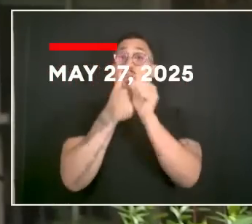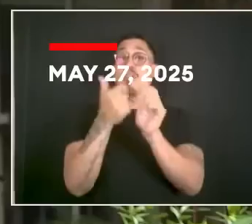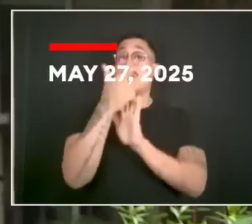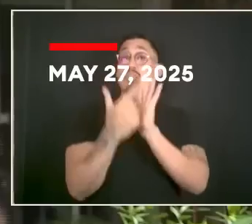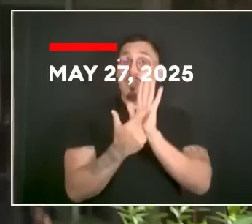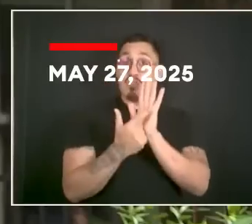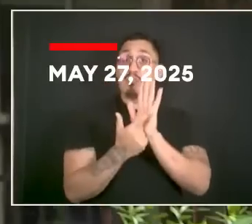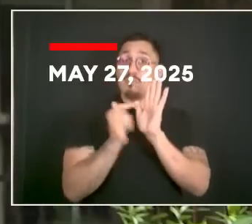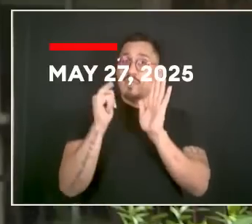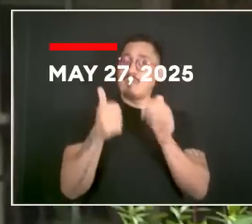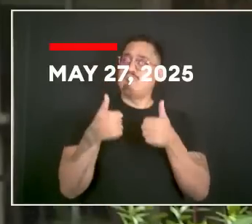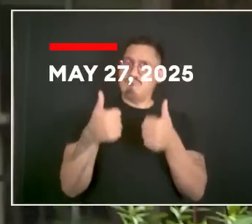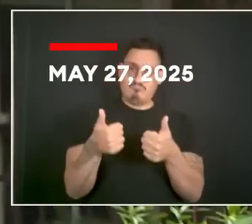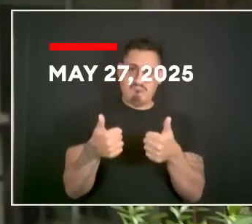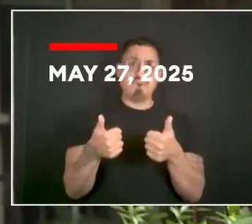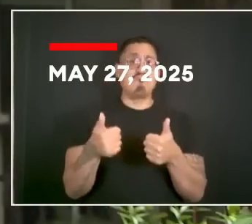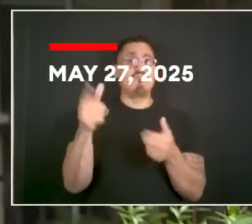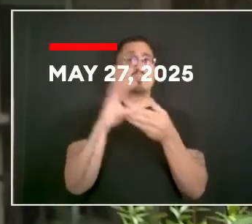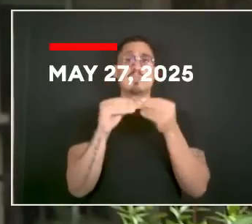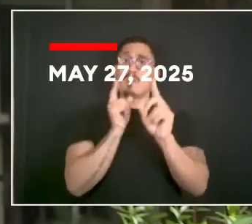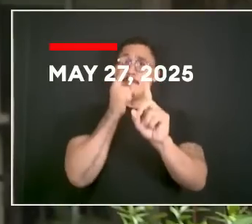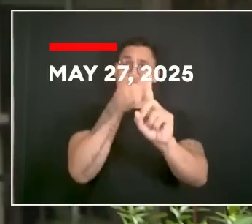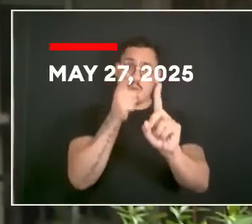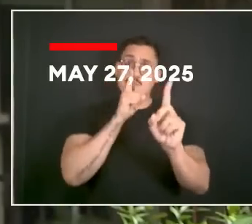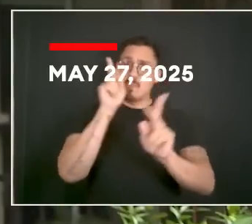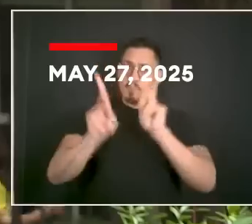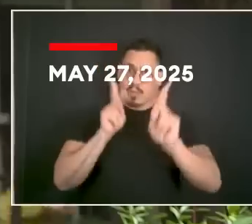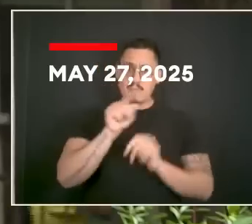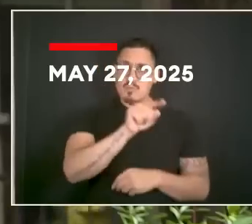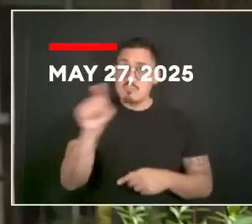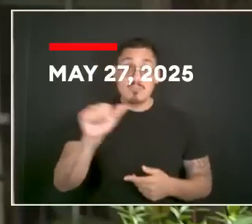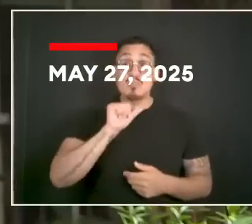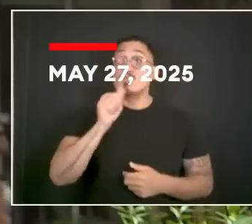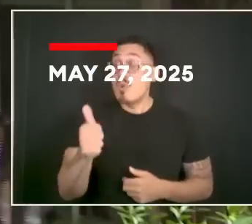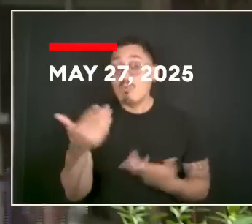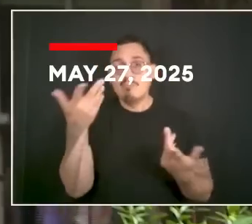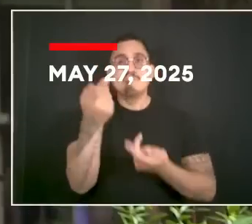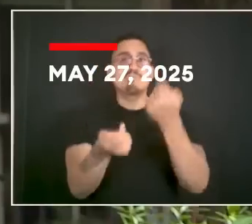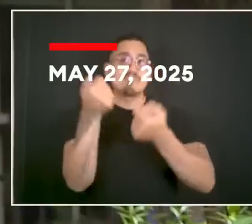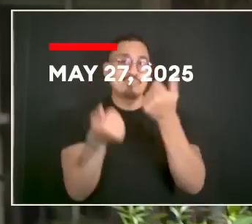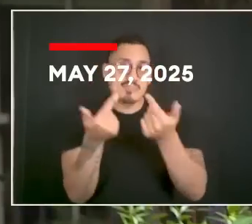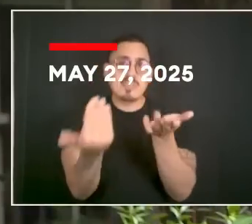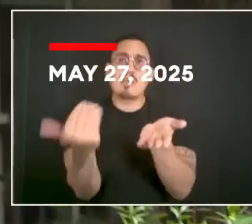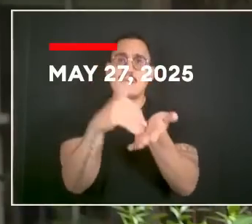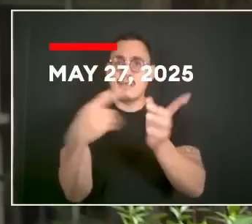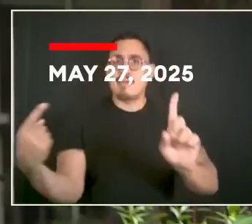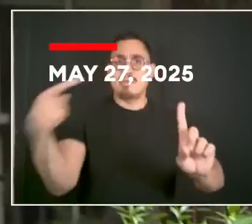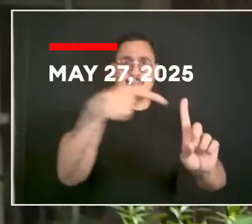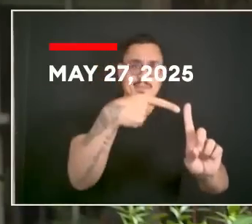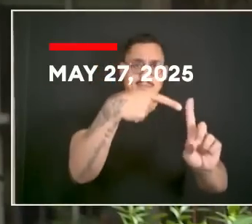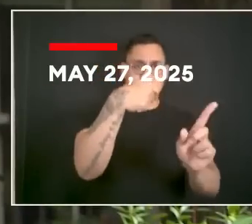point is to get this criminal element out of the city. But as we saw with the student who was following the law, what's your message to